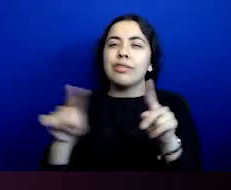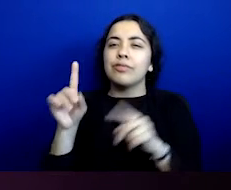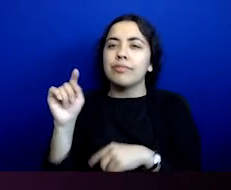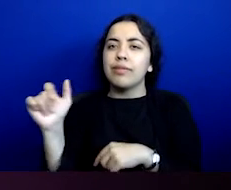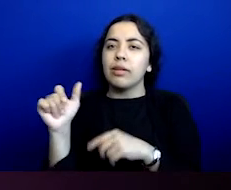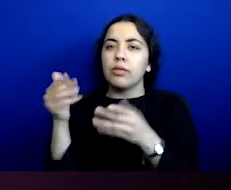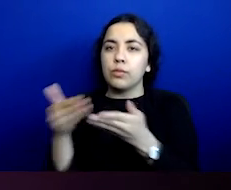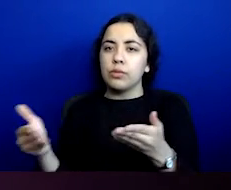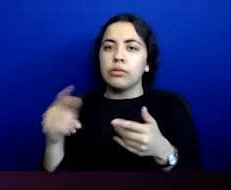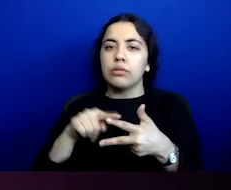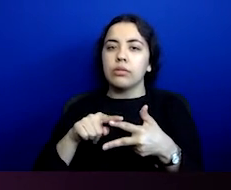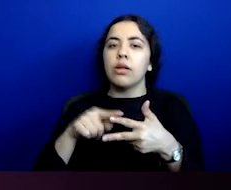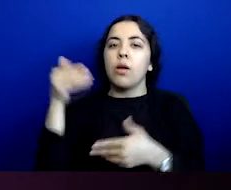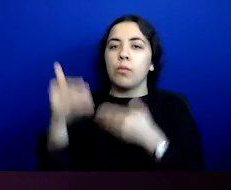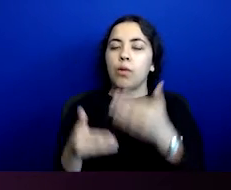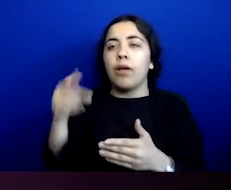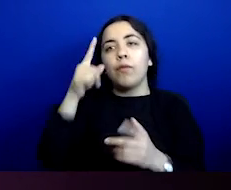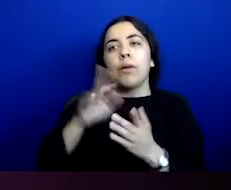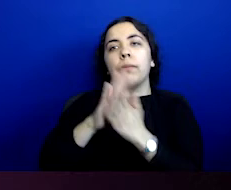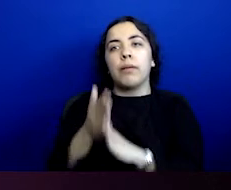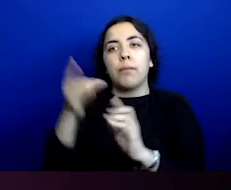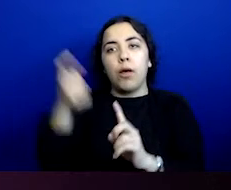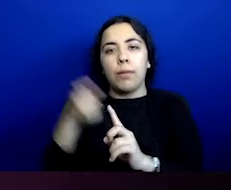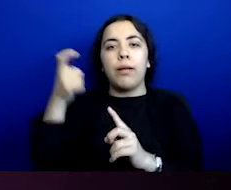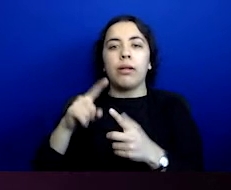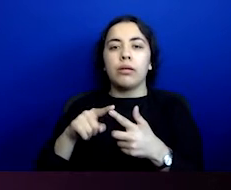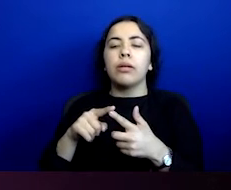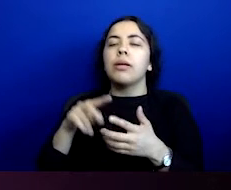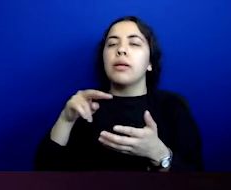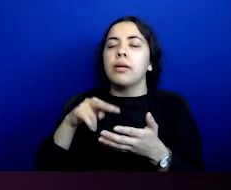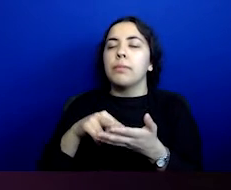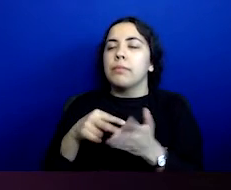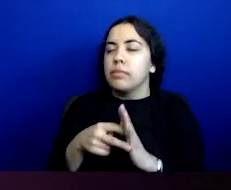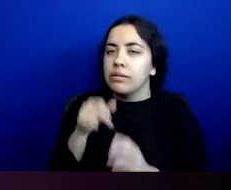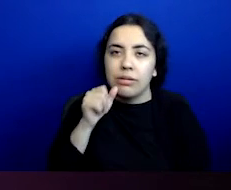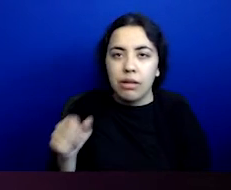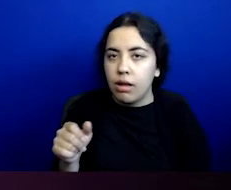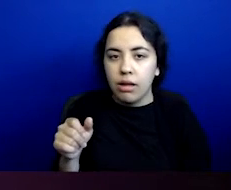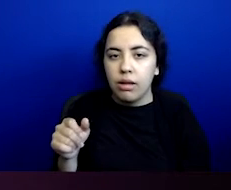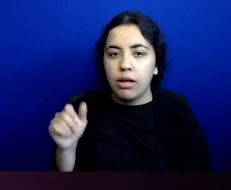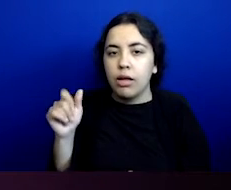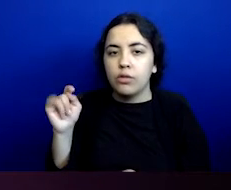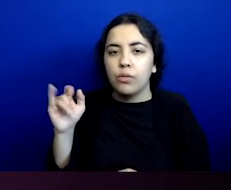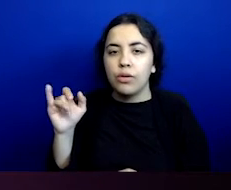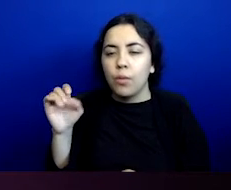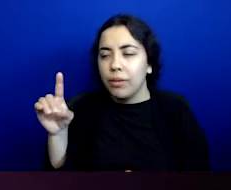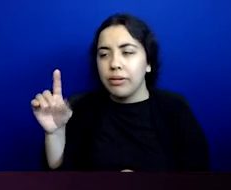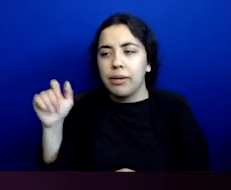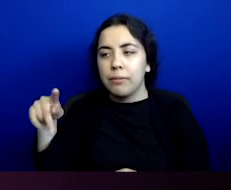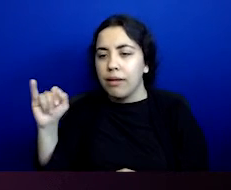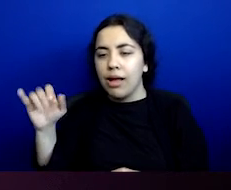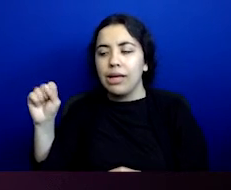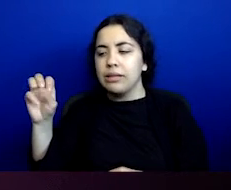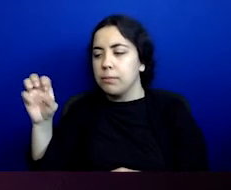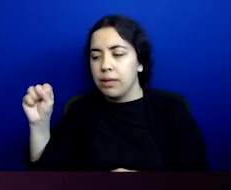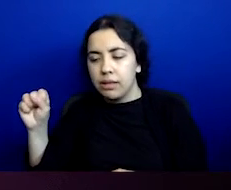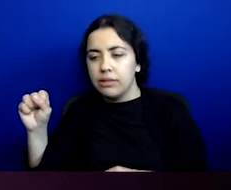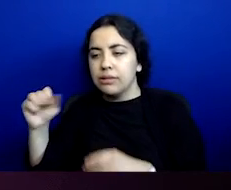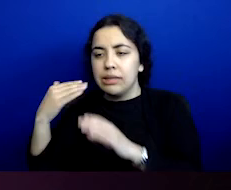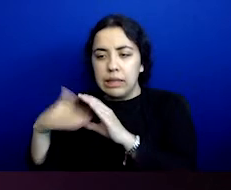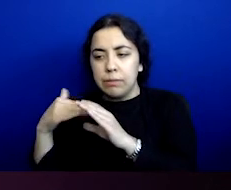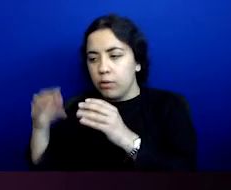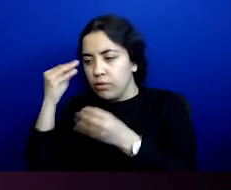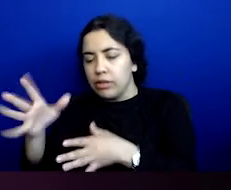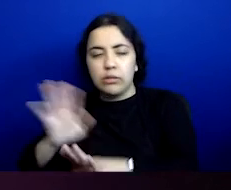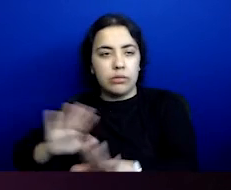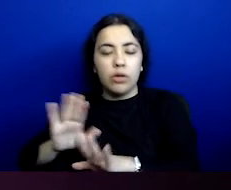sources. 2, a process to automate this. And when we talk about automation, we're not talking about a Twilio API that sends an SMS notification or email.